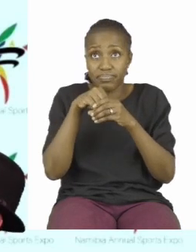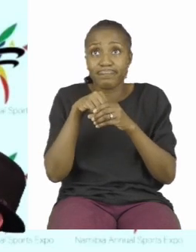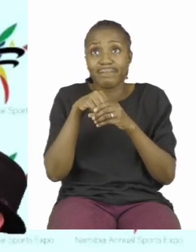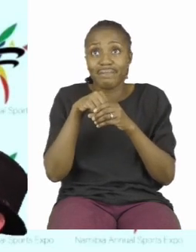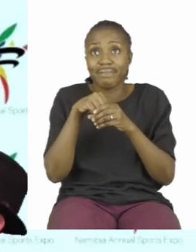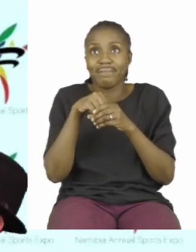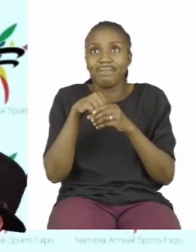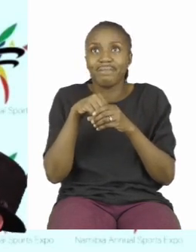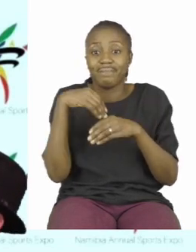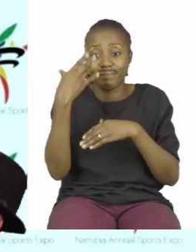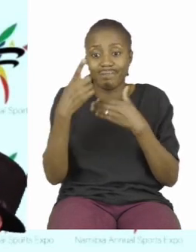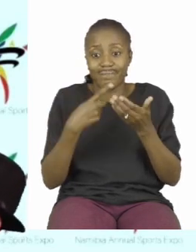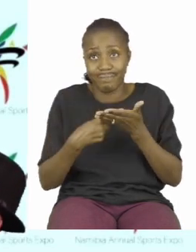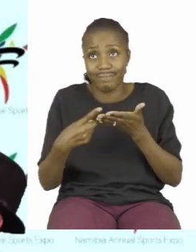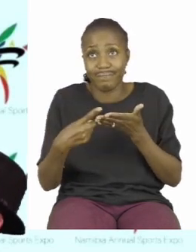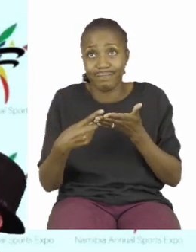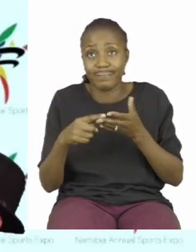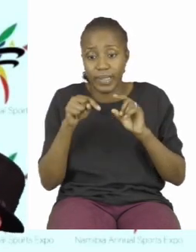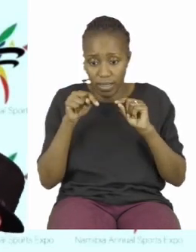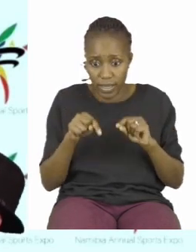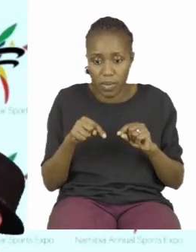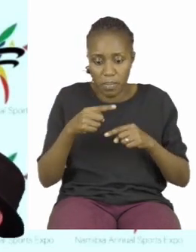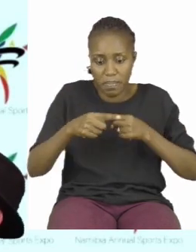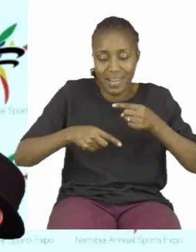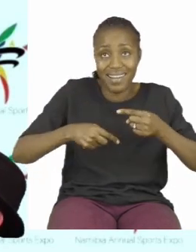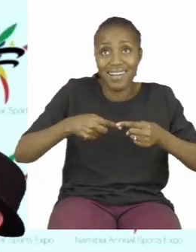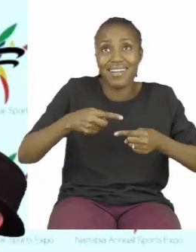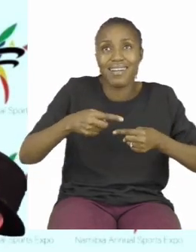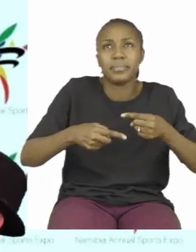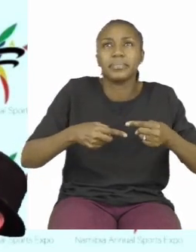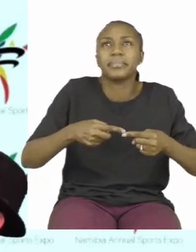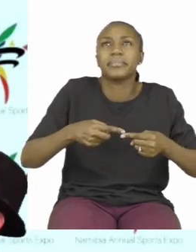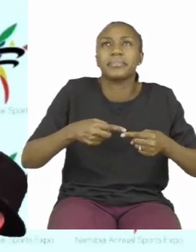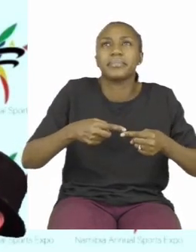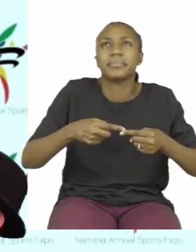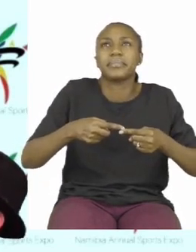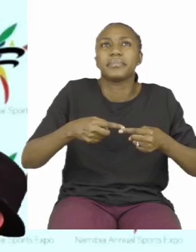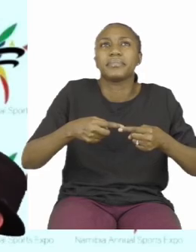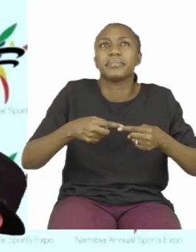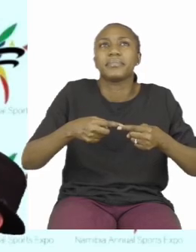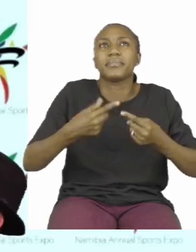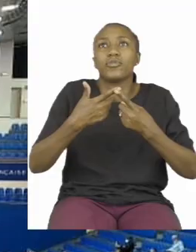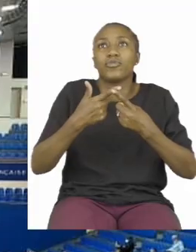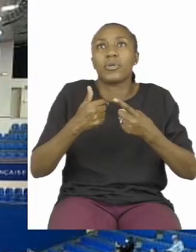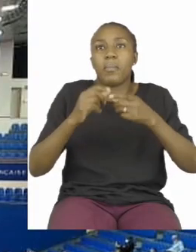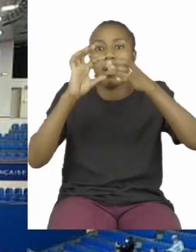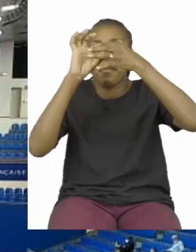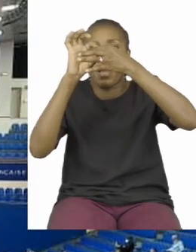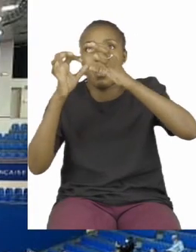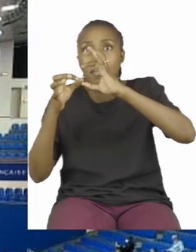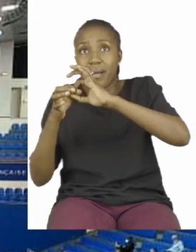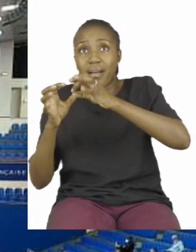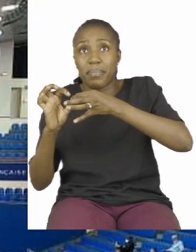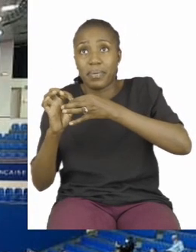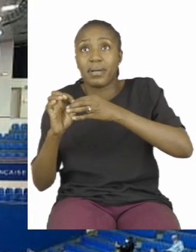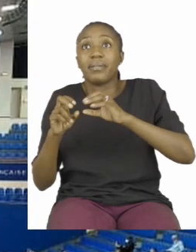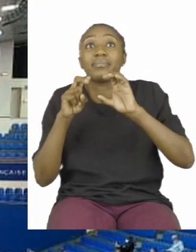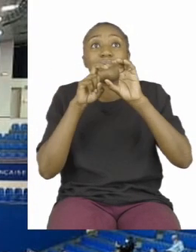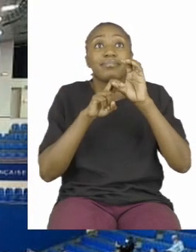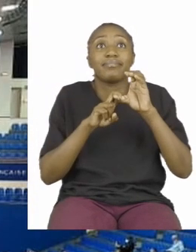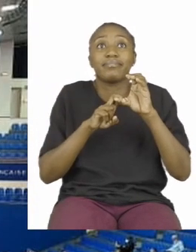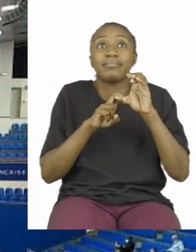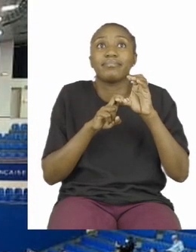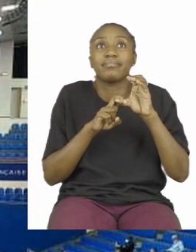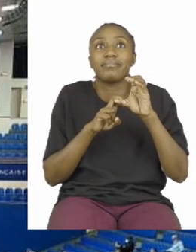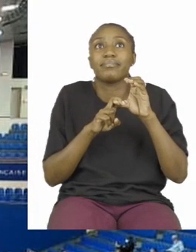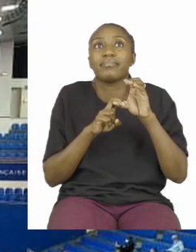week. Wow. We're in the process of we've just come from an Olympic qualifier. Yes. We didn't